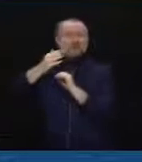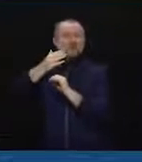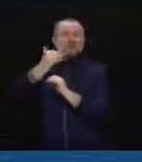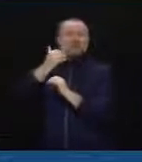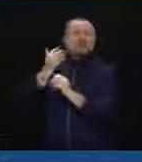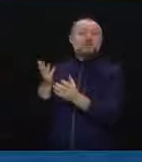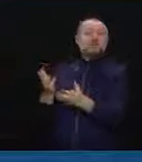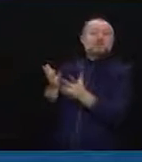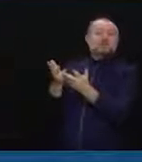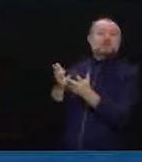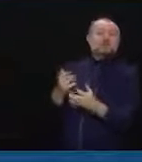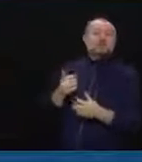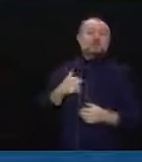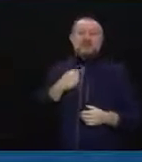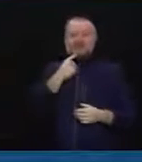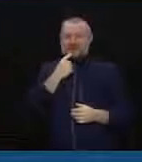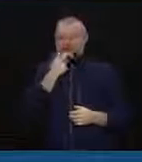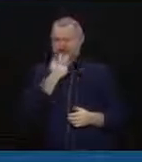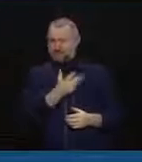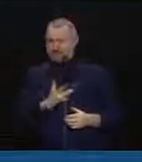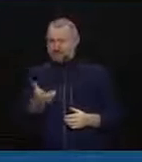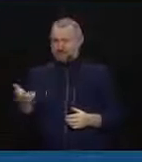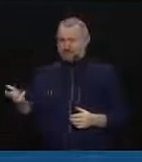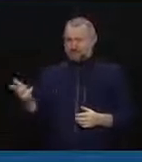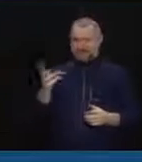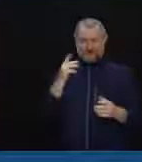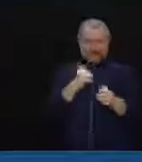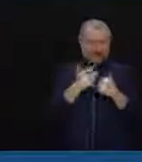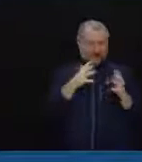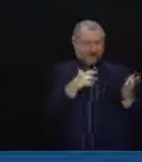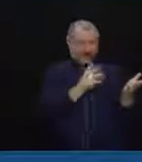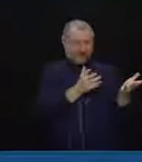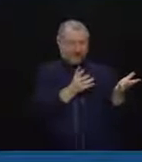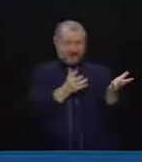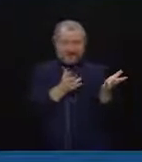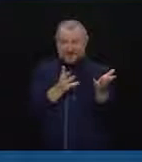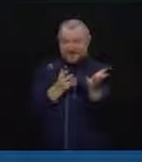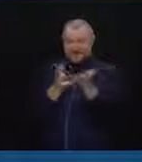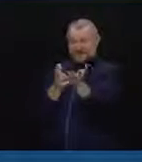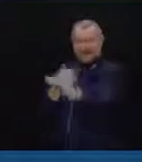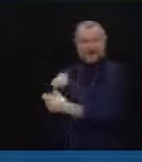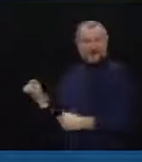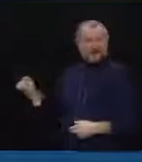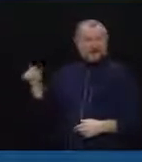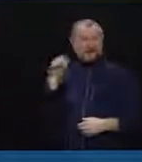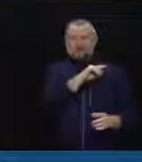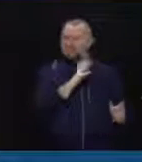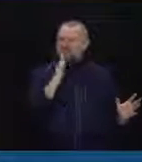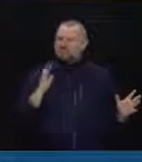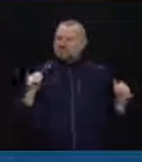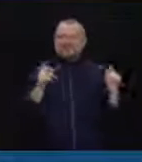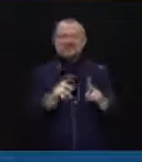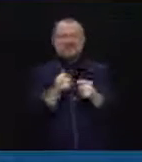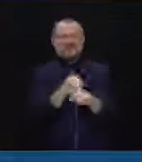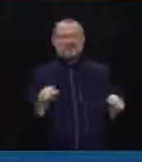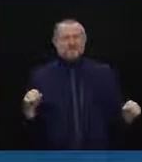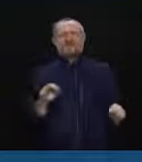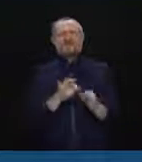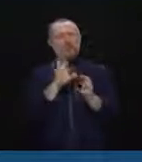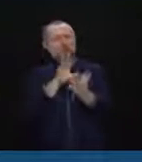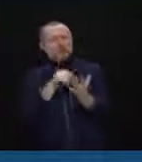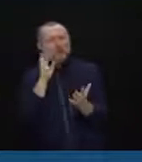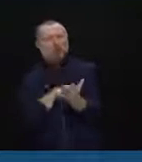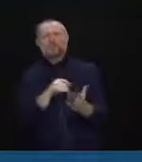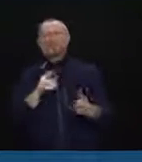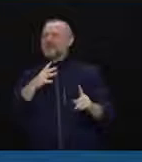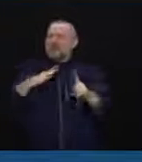that these kids, based on all the experts I've been talking to, need to be back in a safe learning